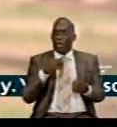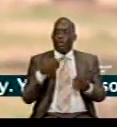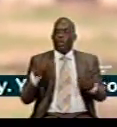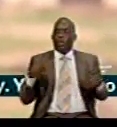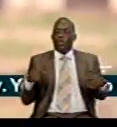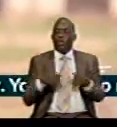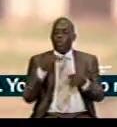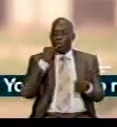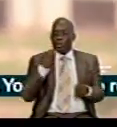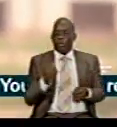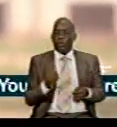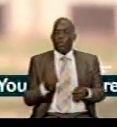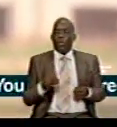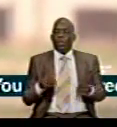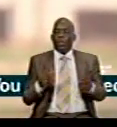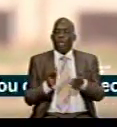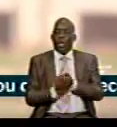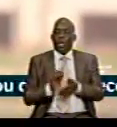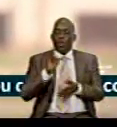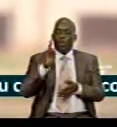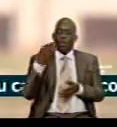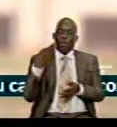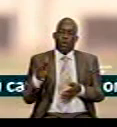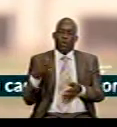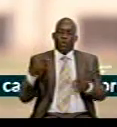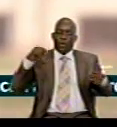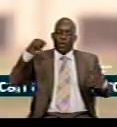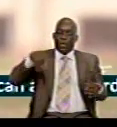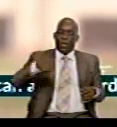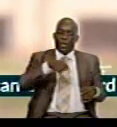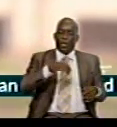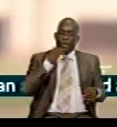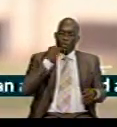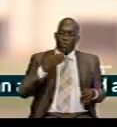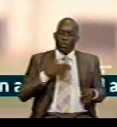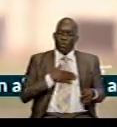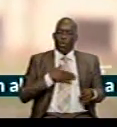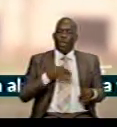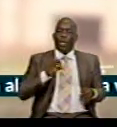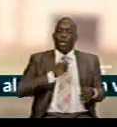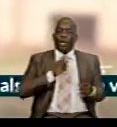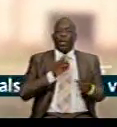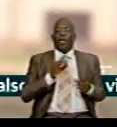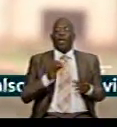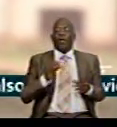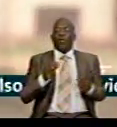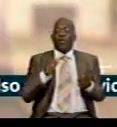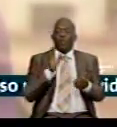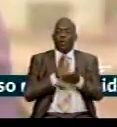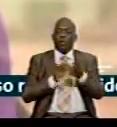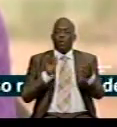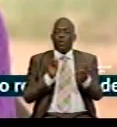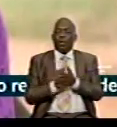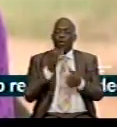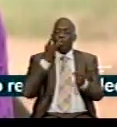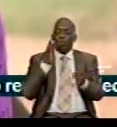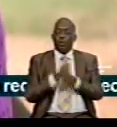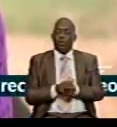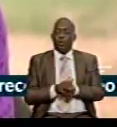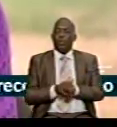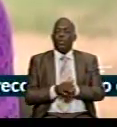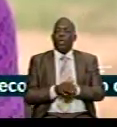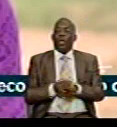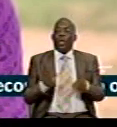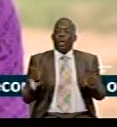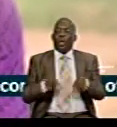that one of leg is mine. And I claimed the promise. And after the prayer, as I went home, I looked at the